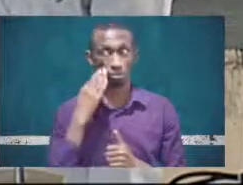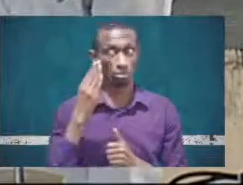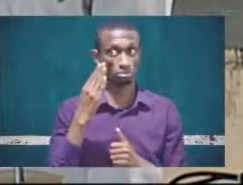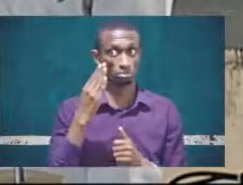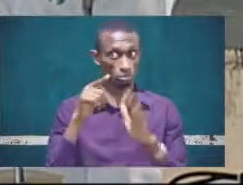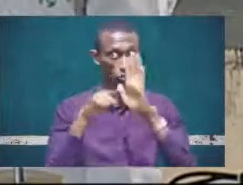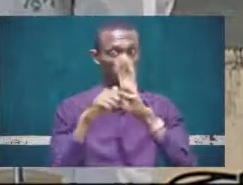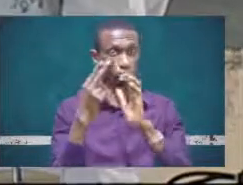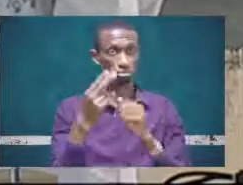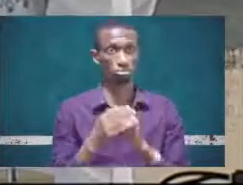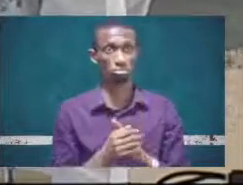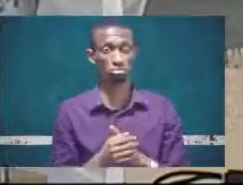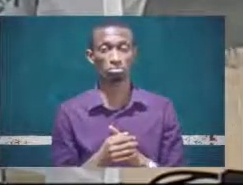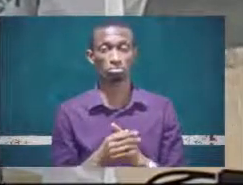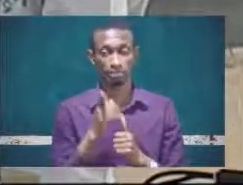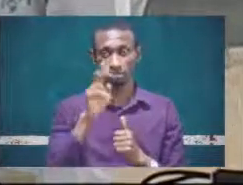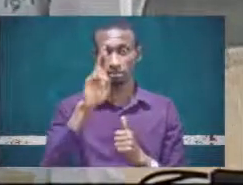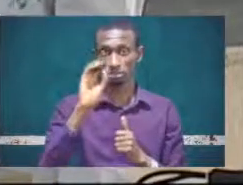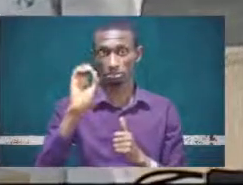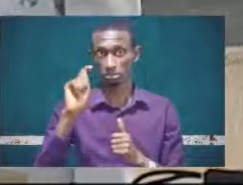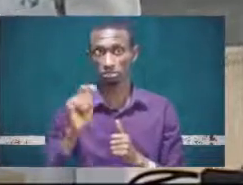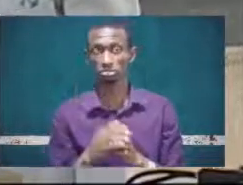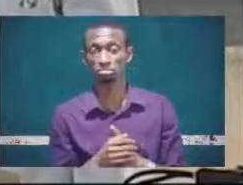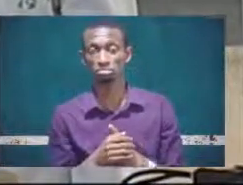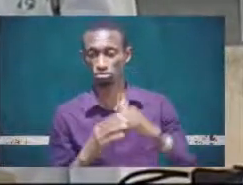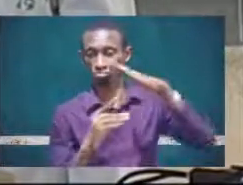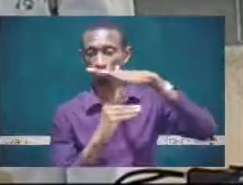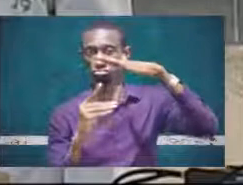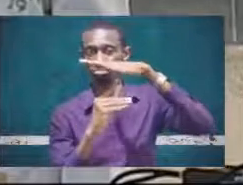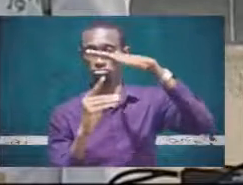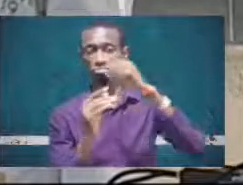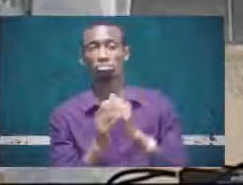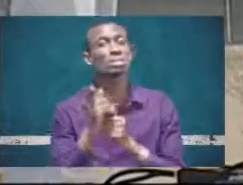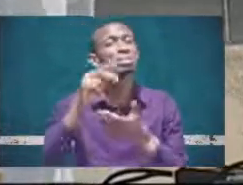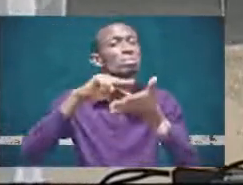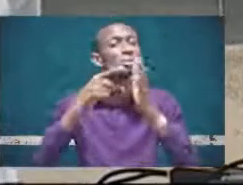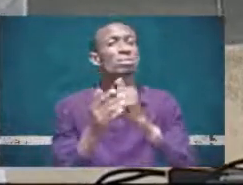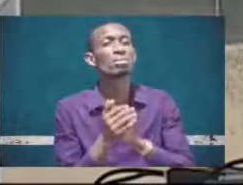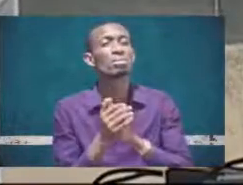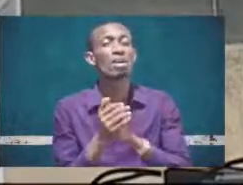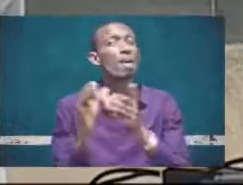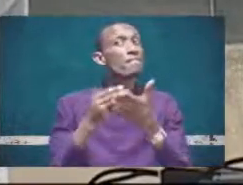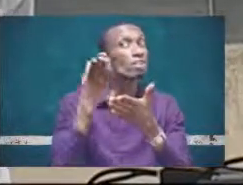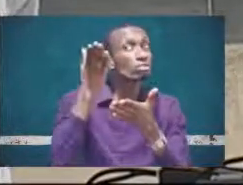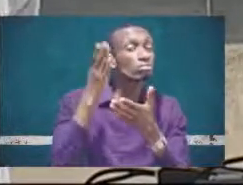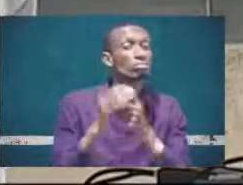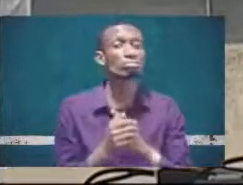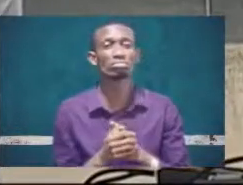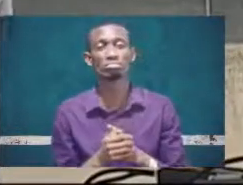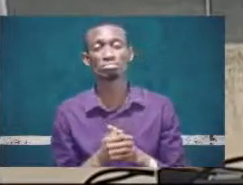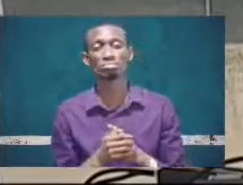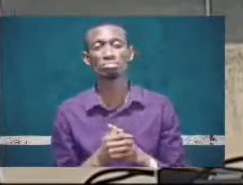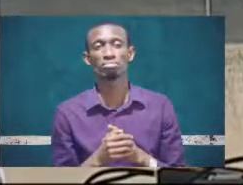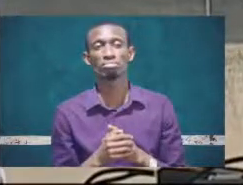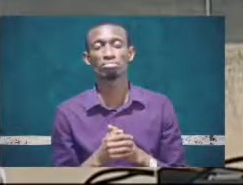Negative 2 is the root of the denominator. Means that at this value, our inequality